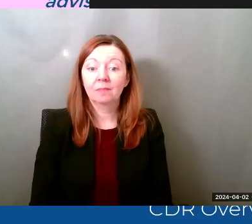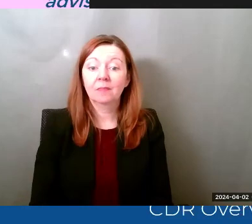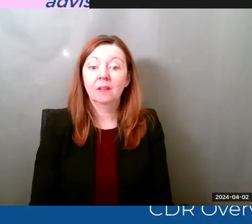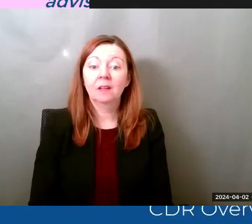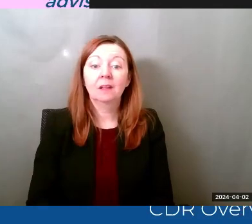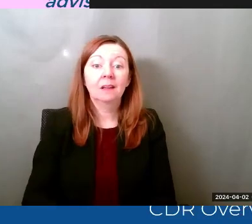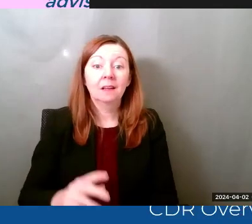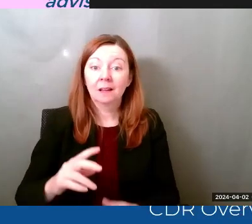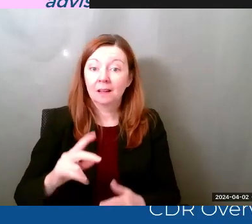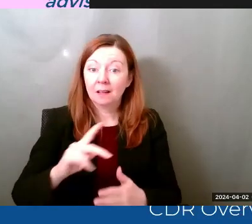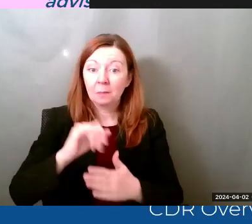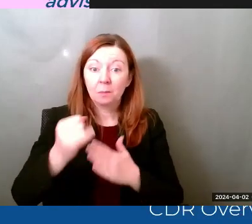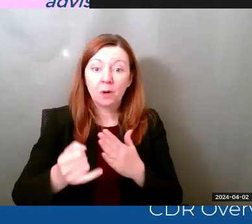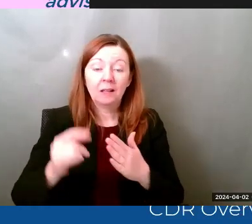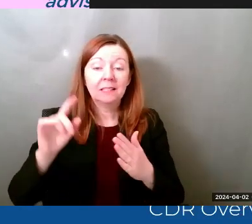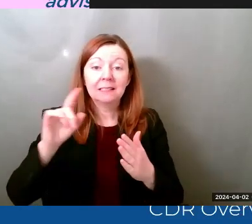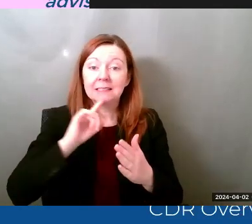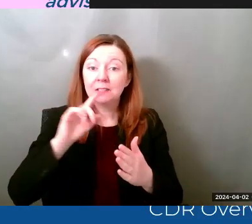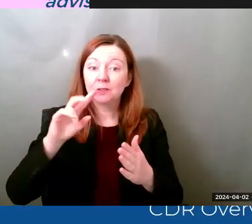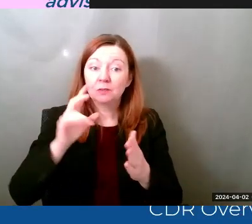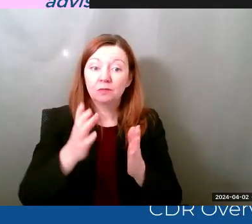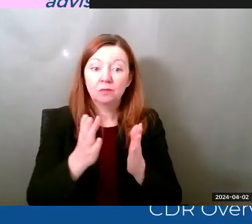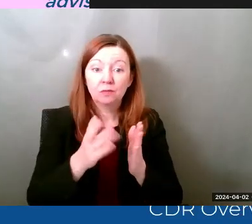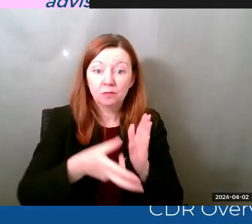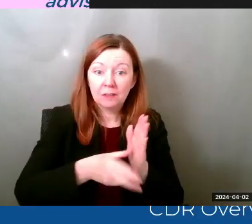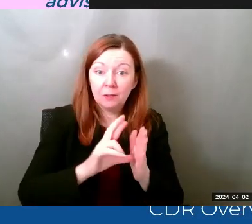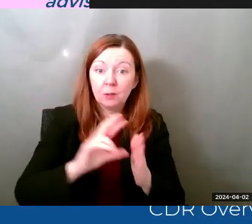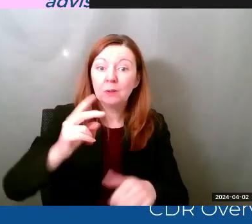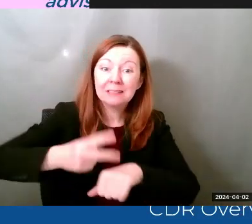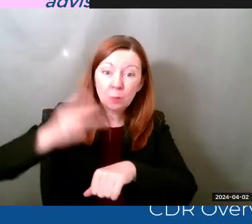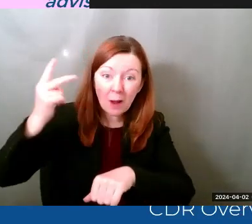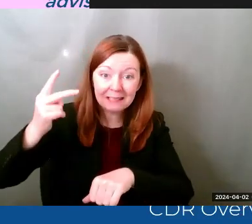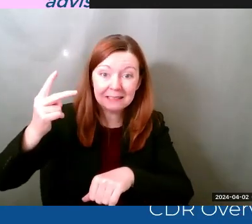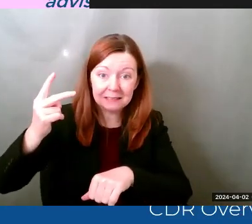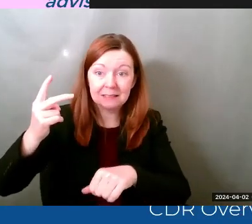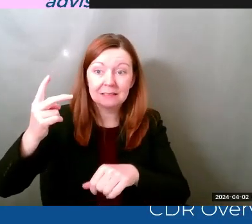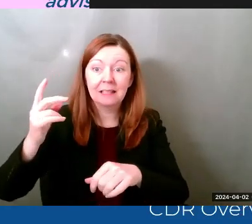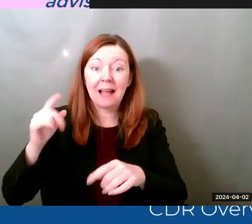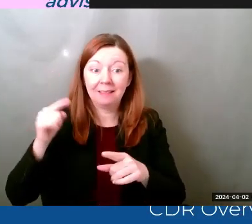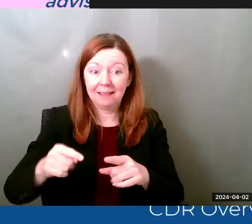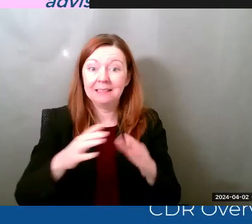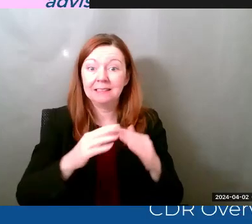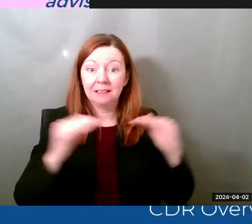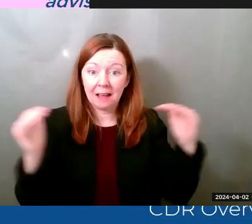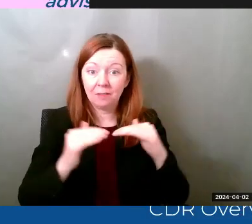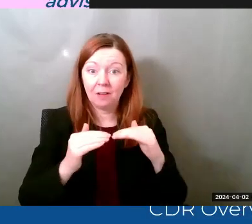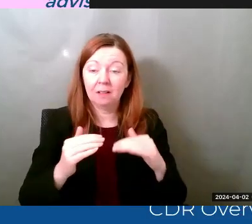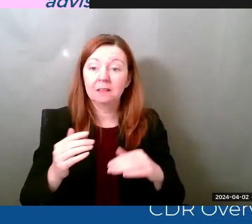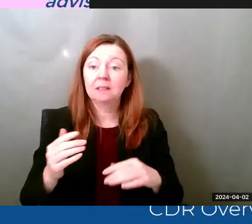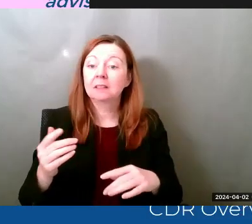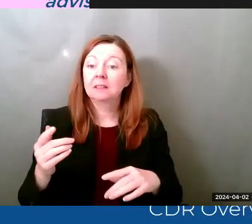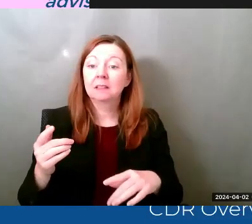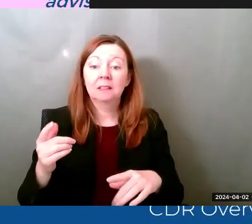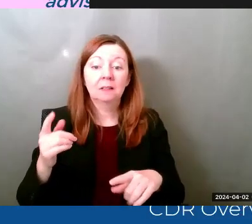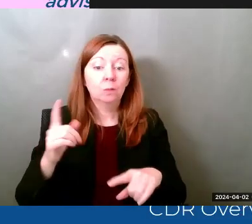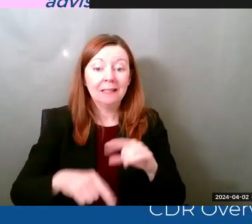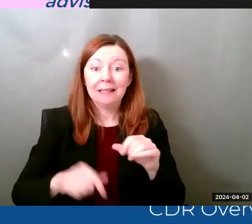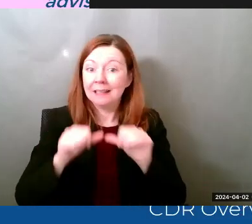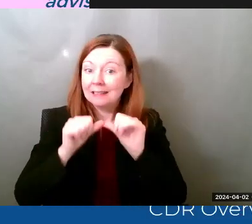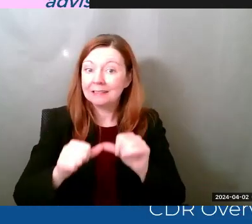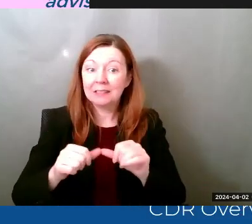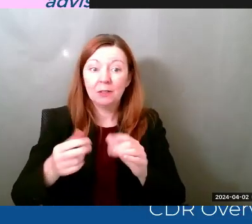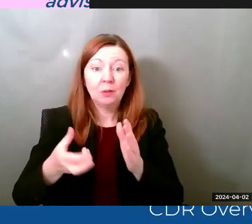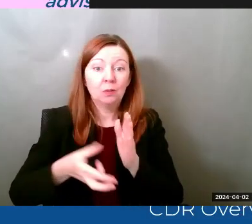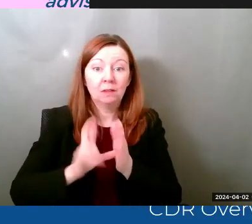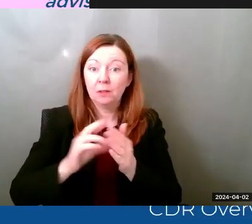twice at the CDR for master plan level and cannot be asked back to continue this review